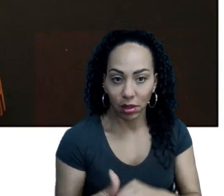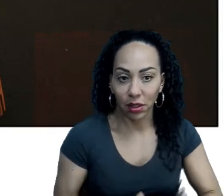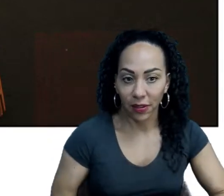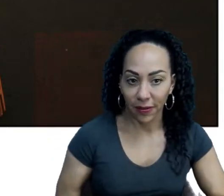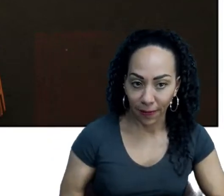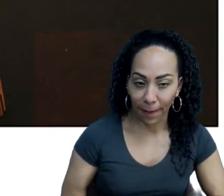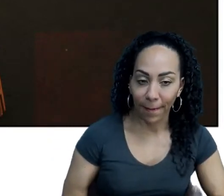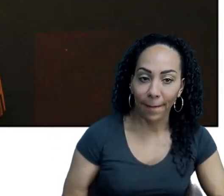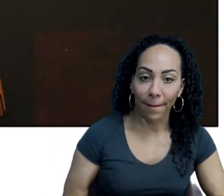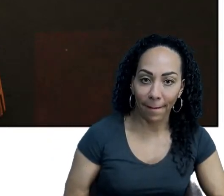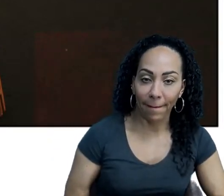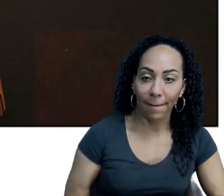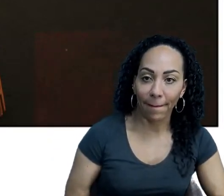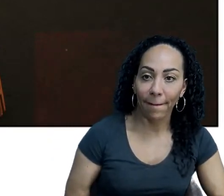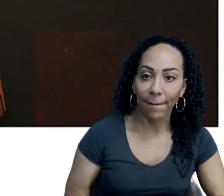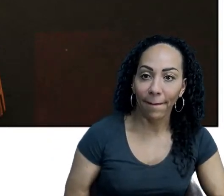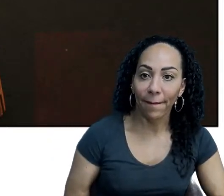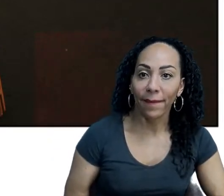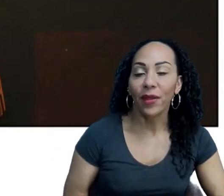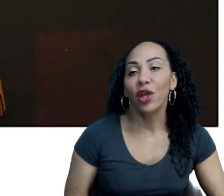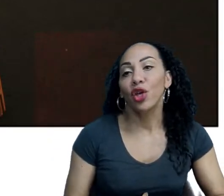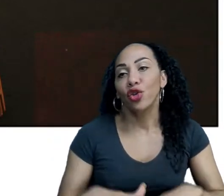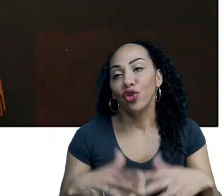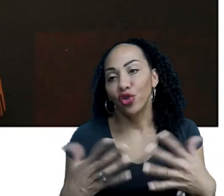of you can still be a team